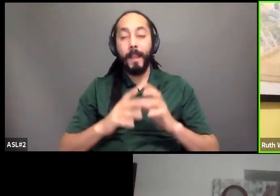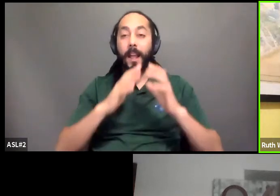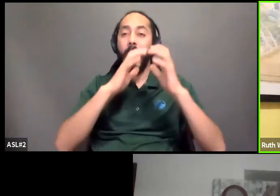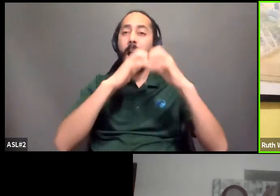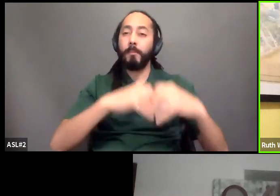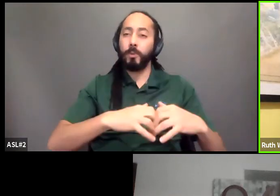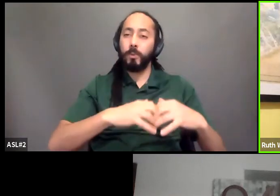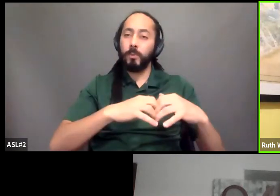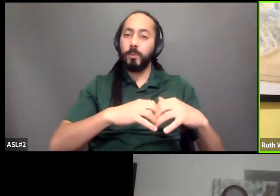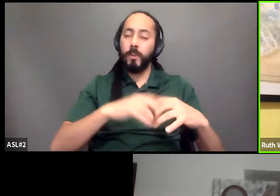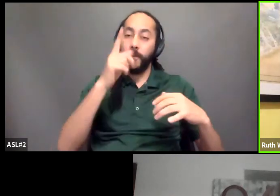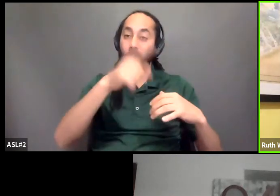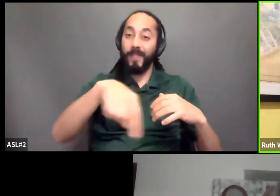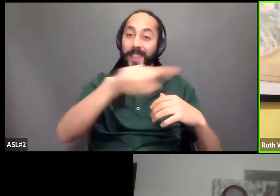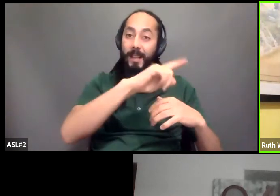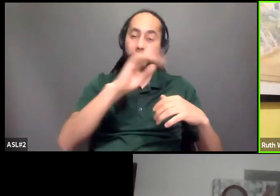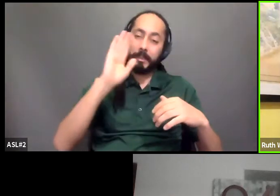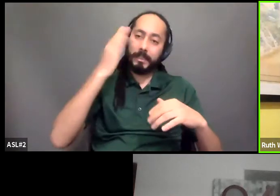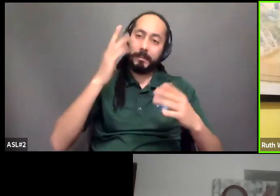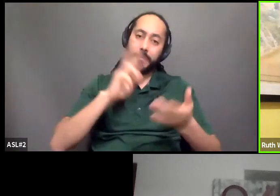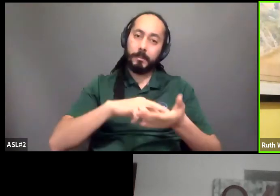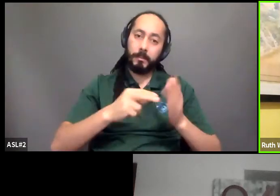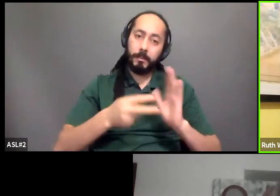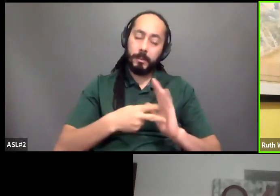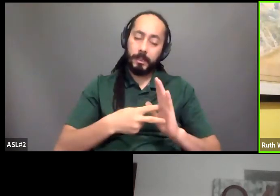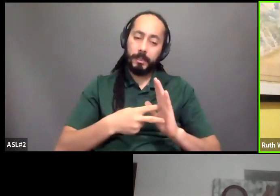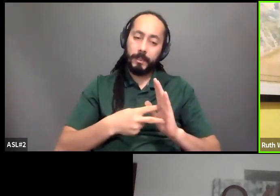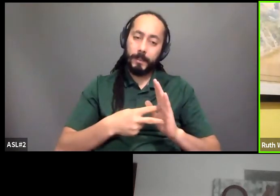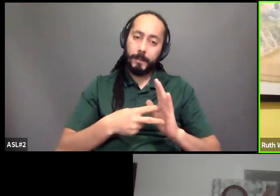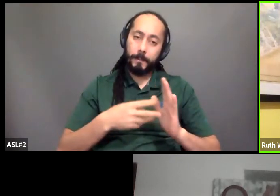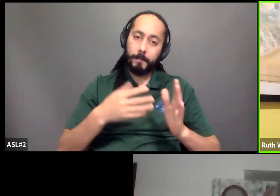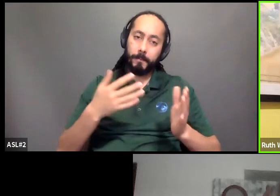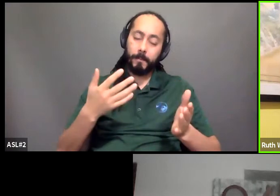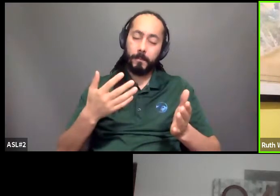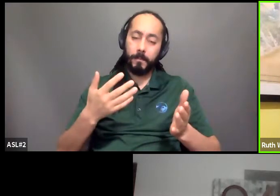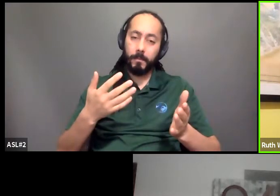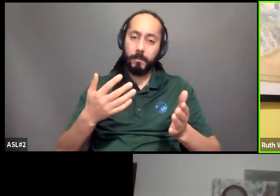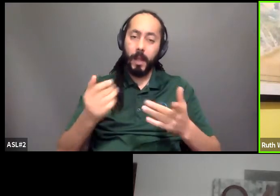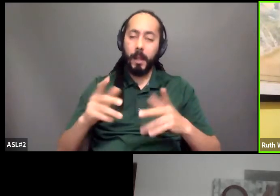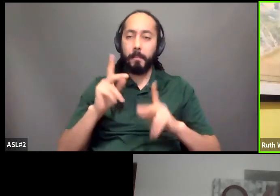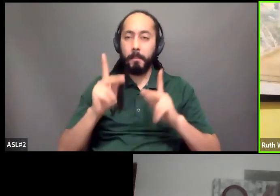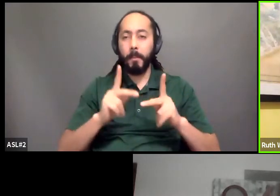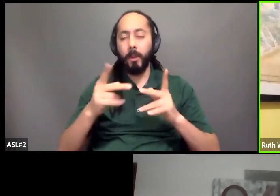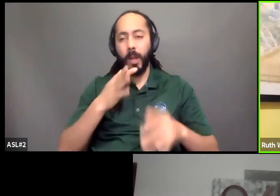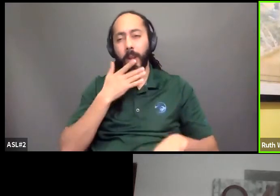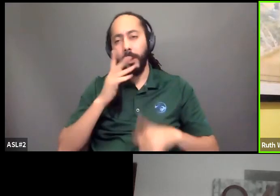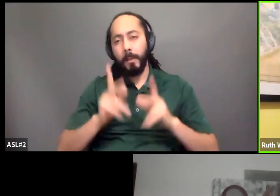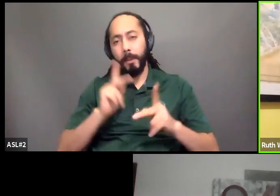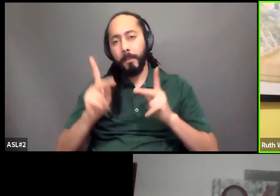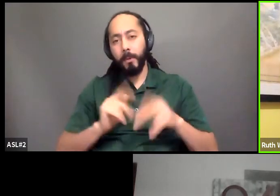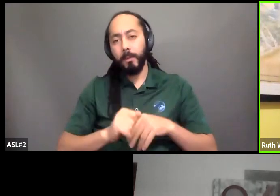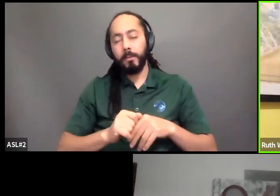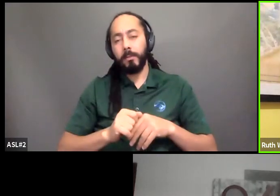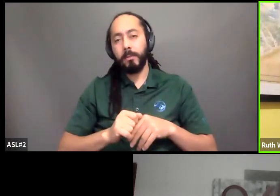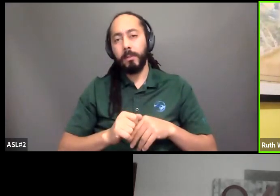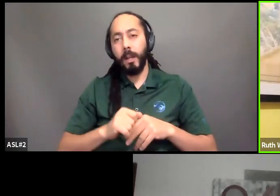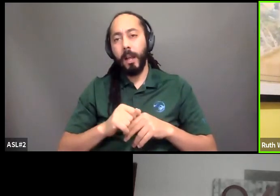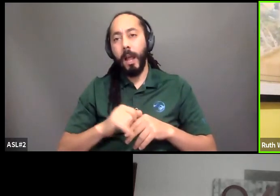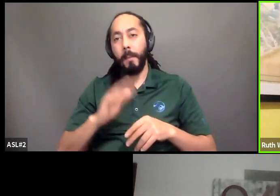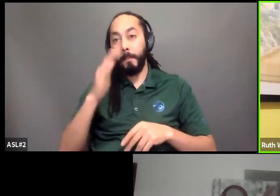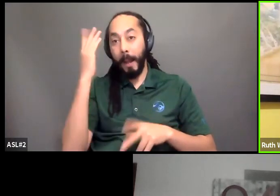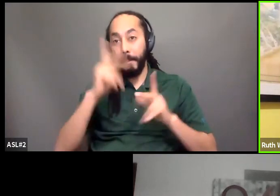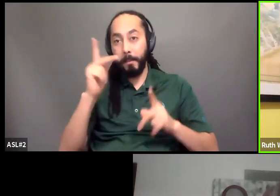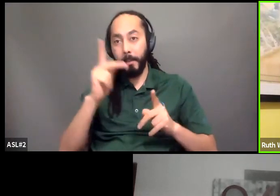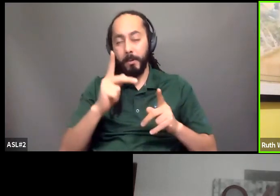with getting people, principally people of color, principally Black people, out of prison and